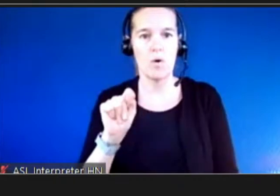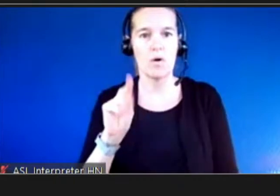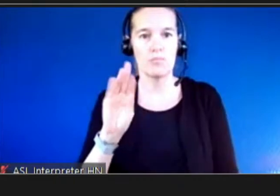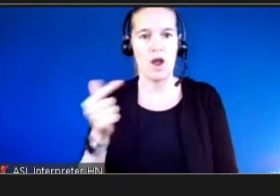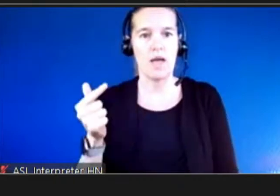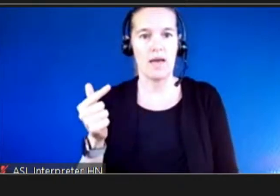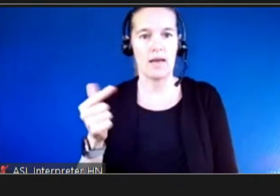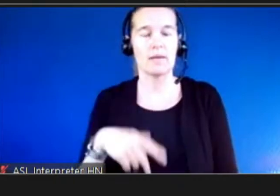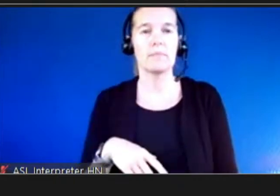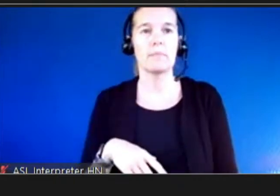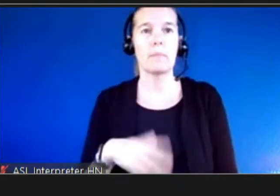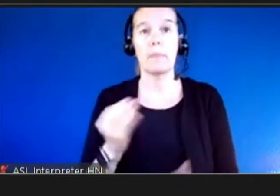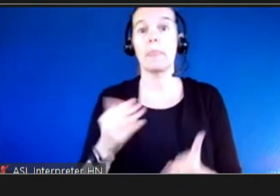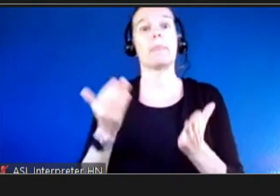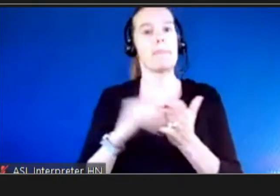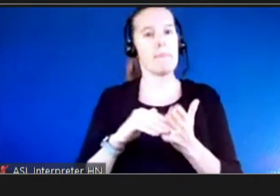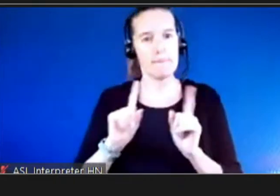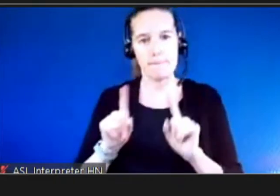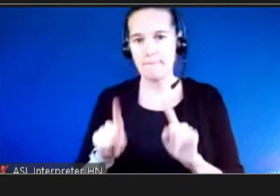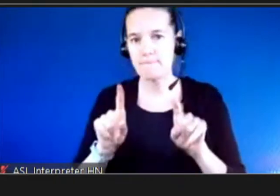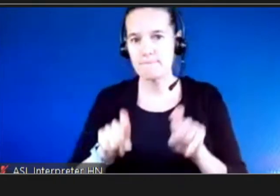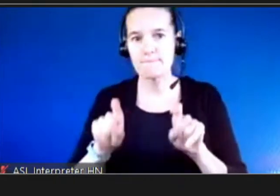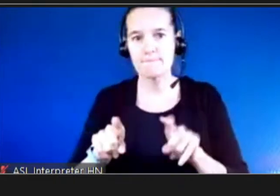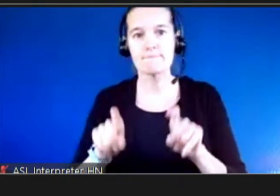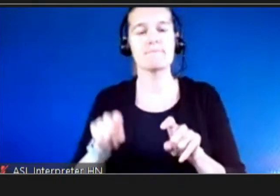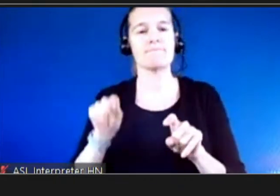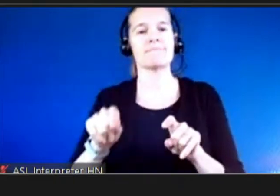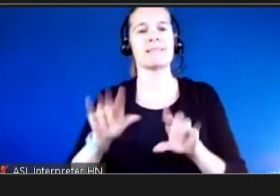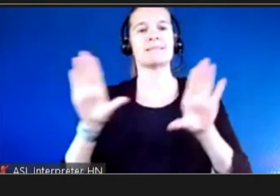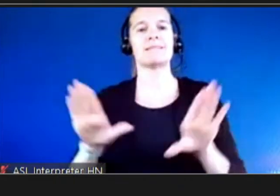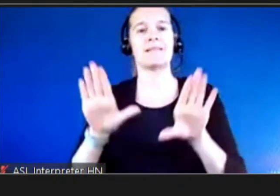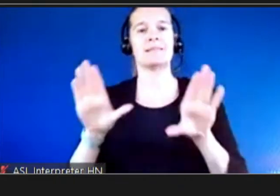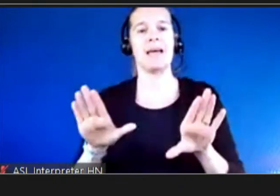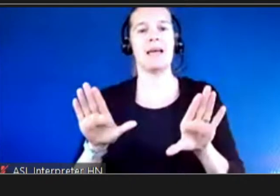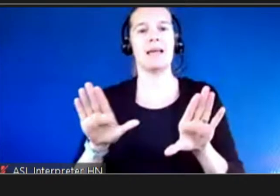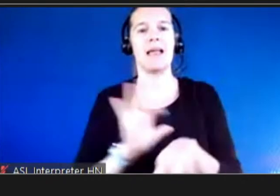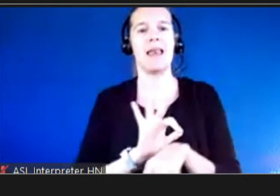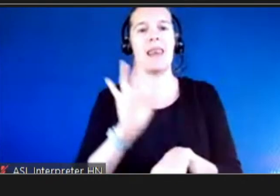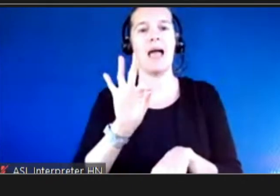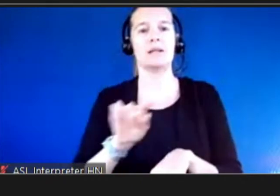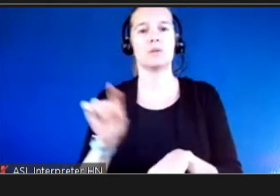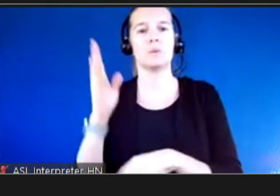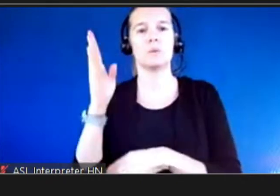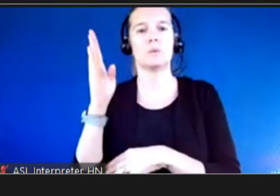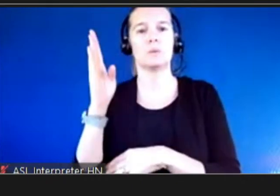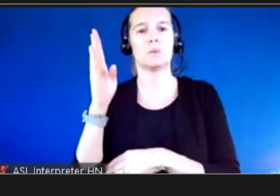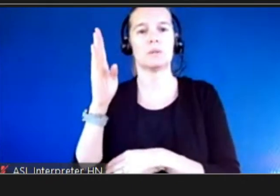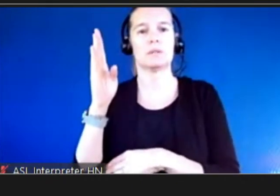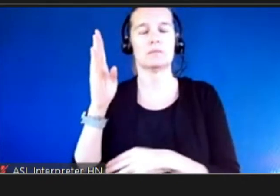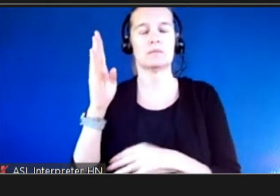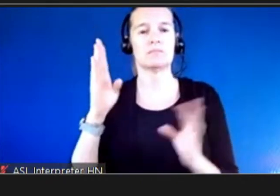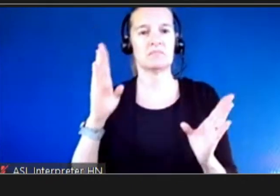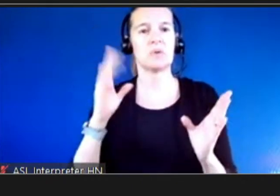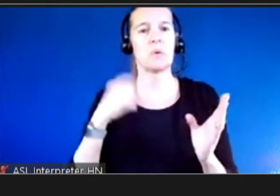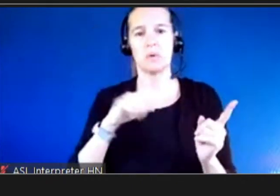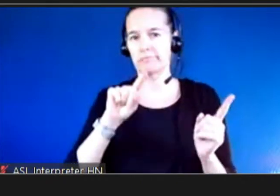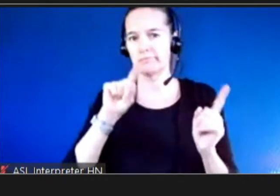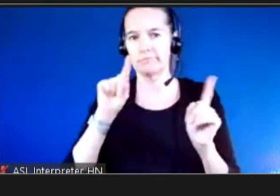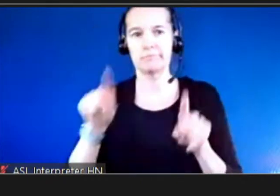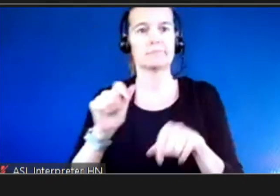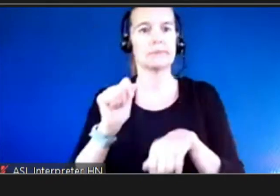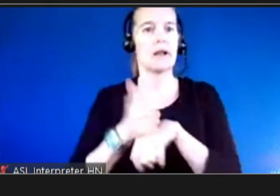again, we are doing testing there on Sunday from 9 to noon in response.